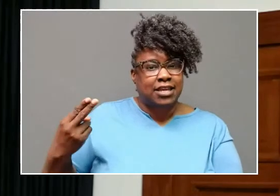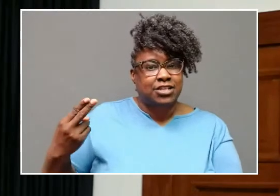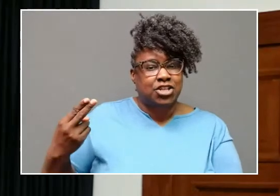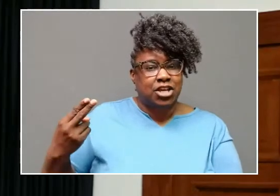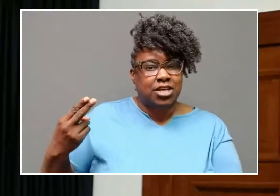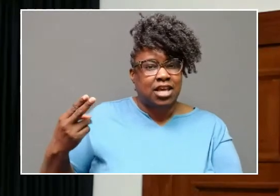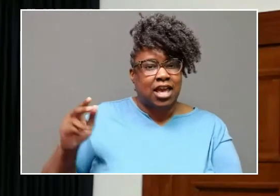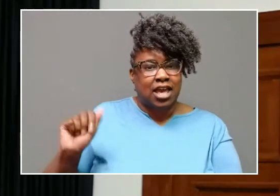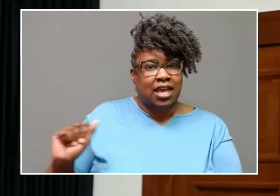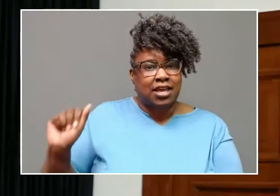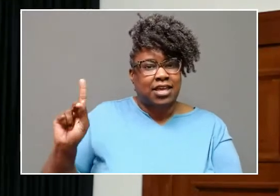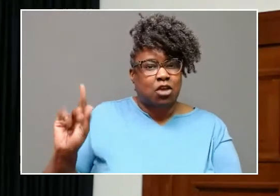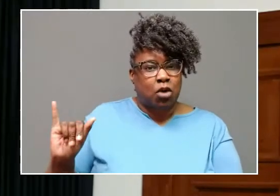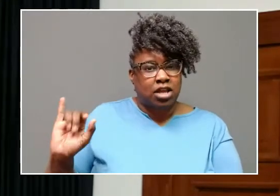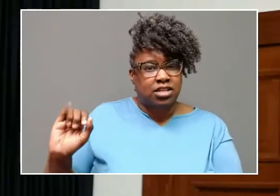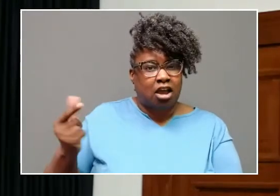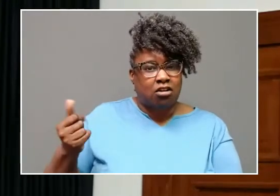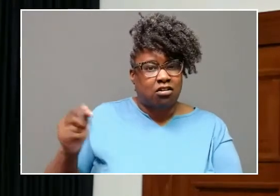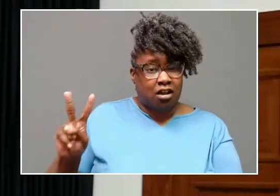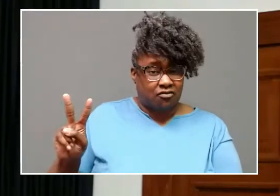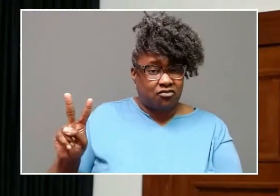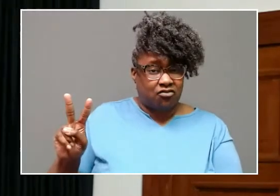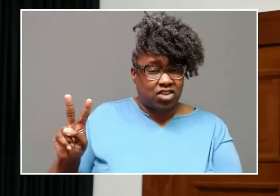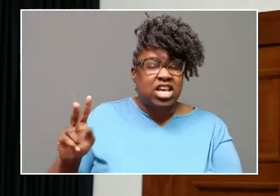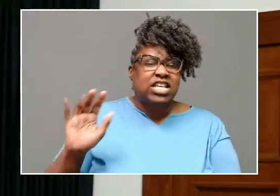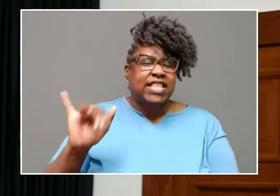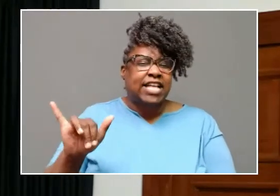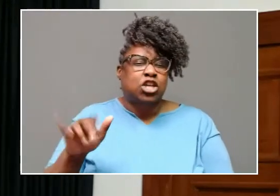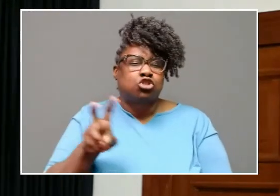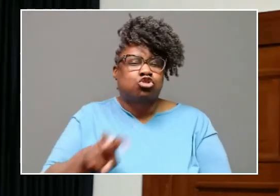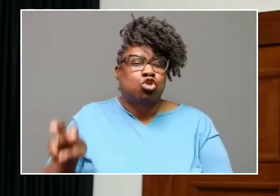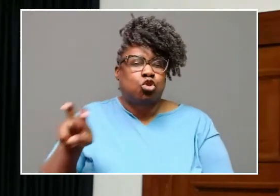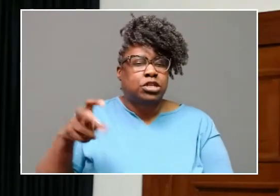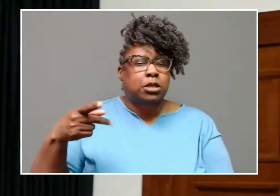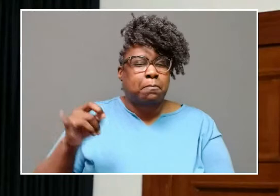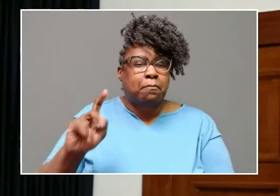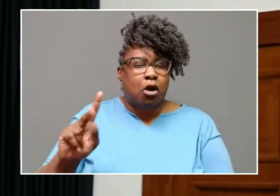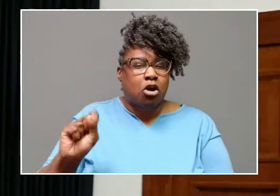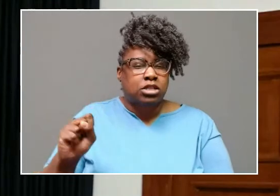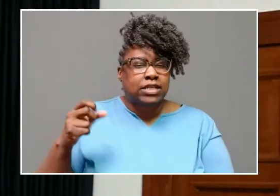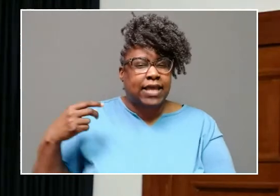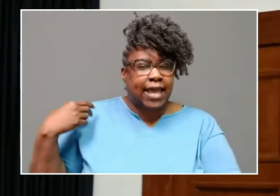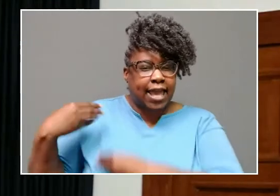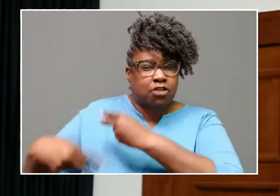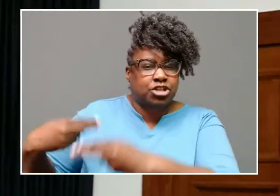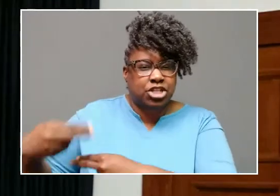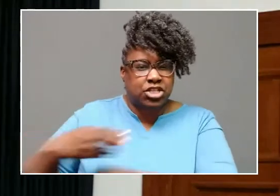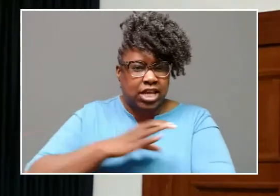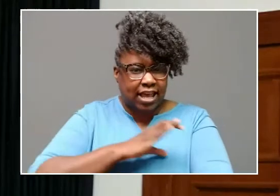tah.ky.gov. It's the Tourist Arts and Heritage Council's website. Then you click on the link for